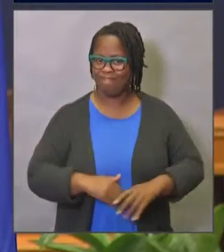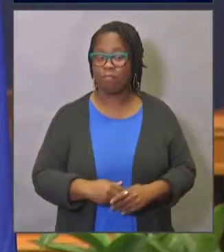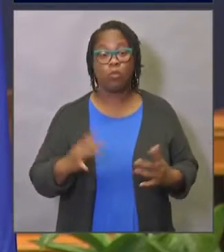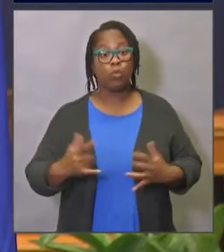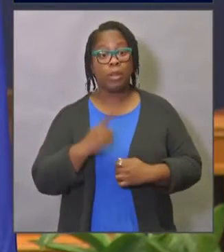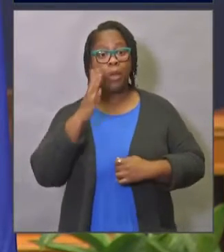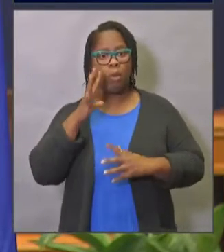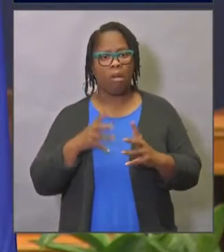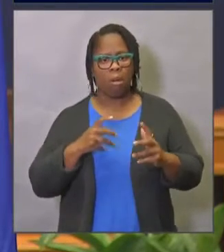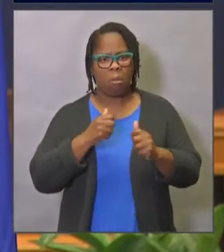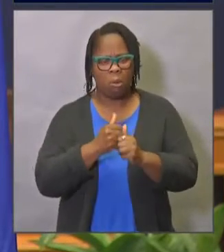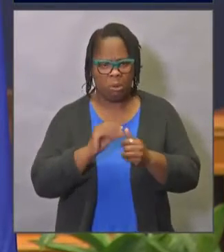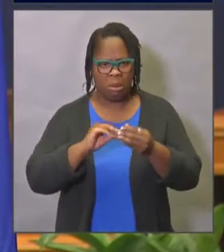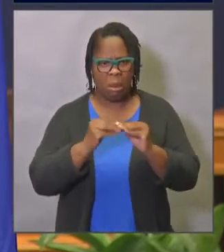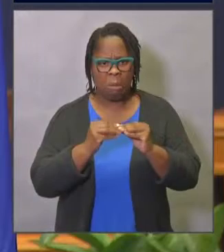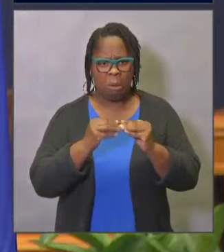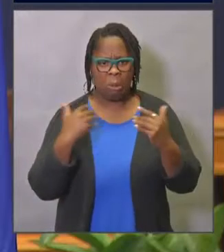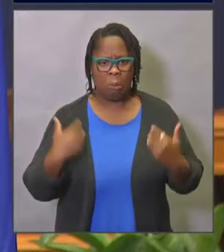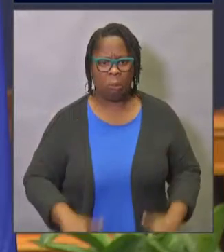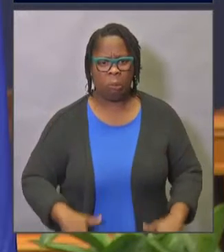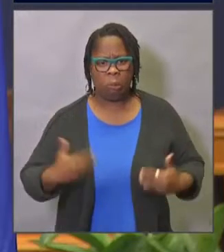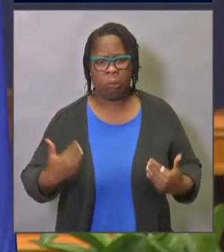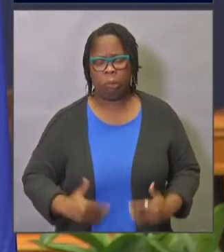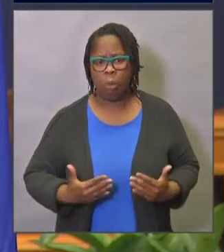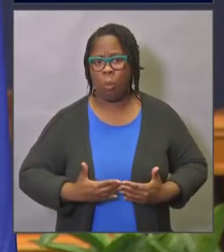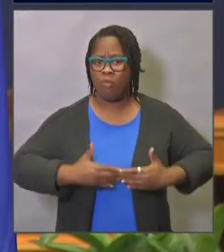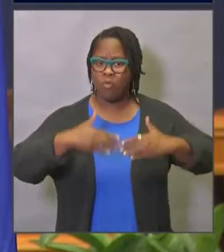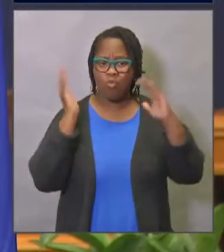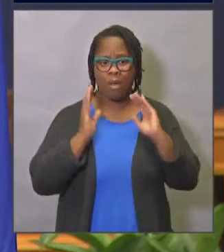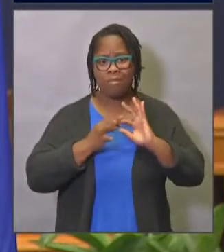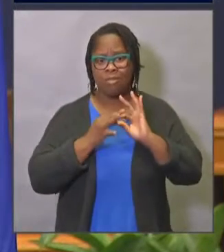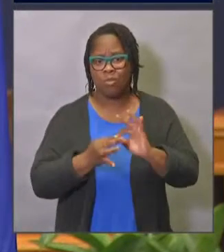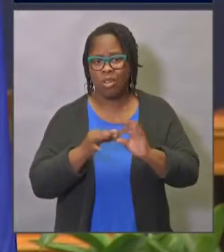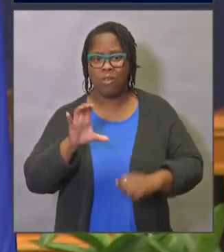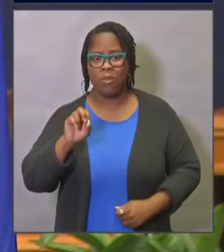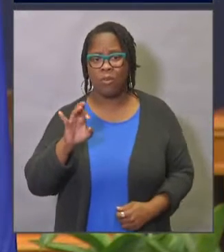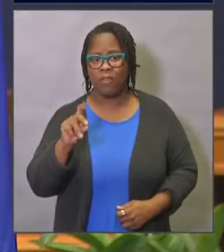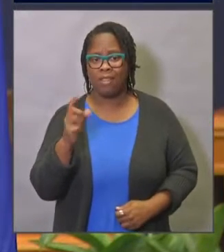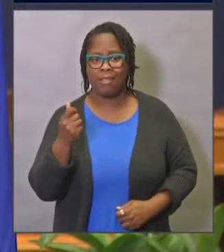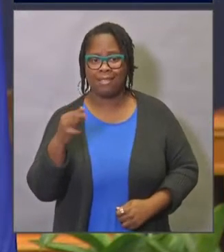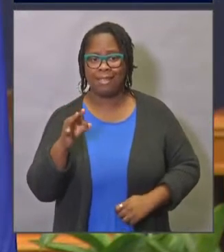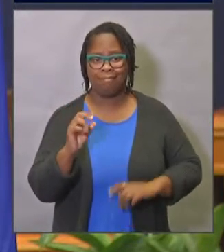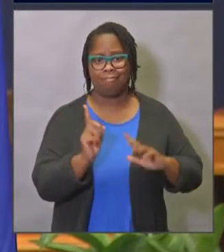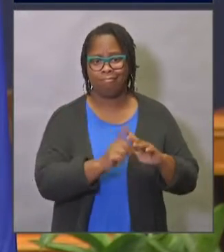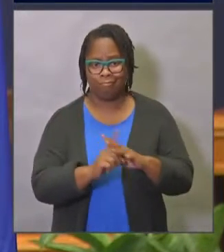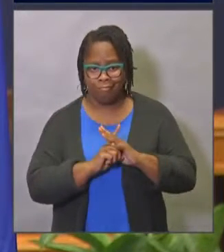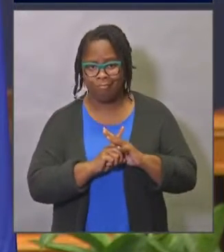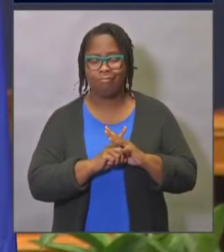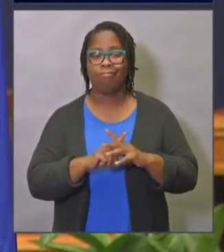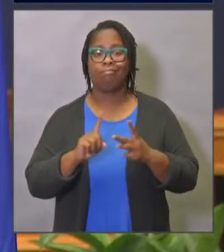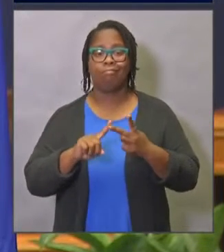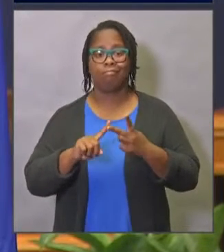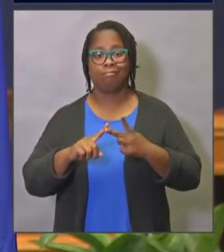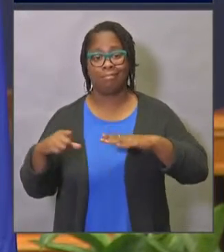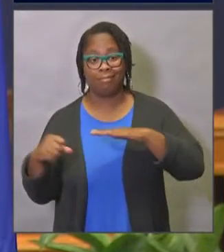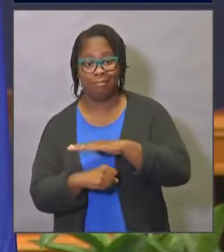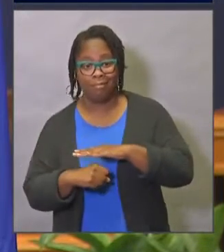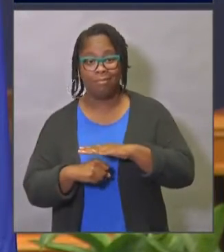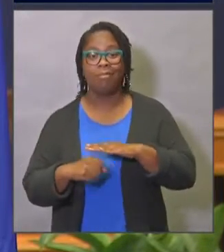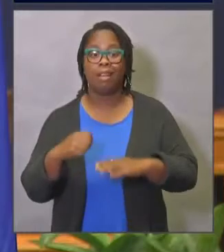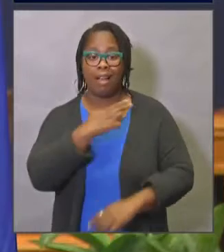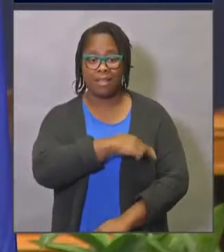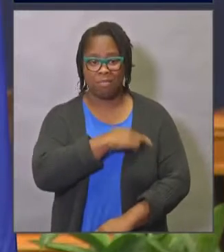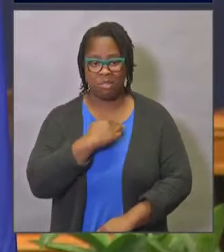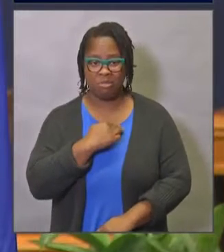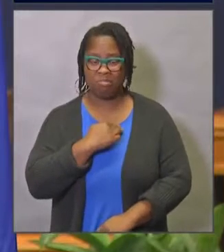numbers we continue to see among our COVID-19 cases, our hospitalizations, and unfortunately, the increases in deaths.